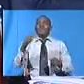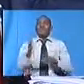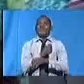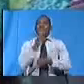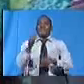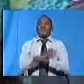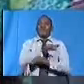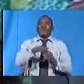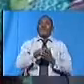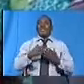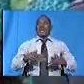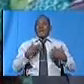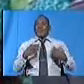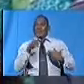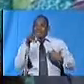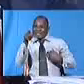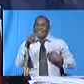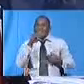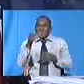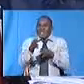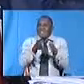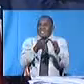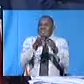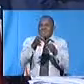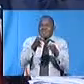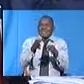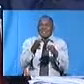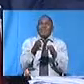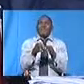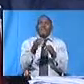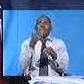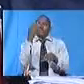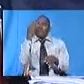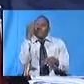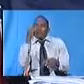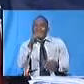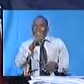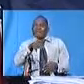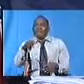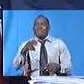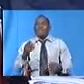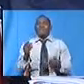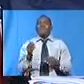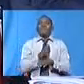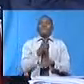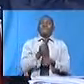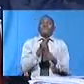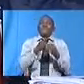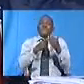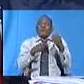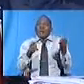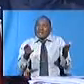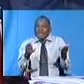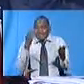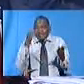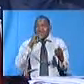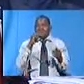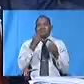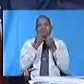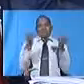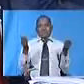quite point out the basis of the supposition that they were